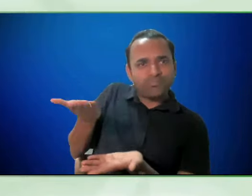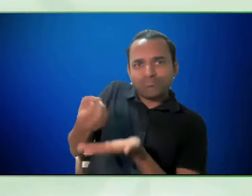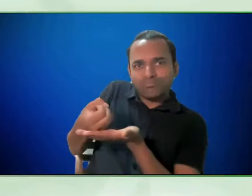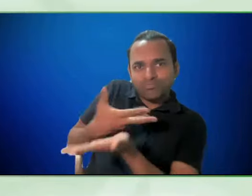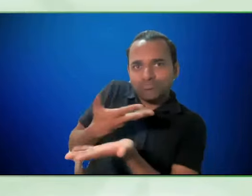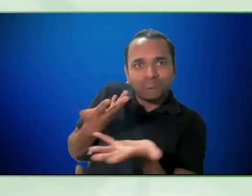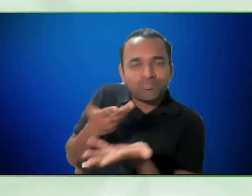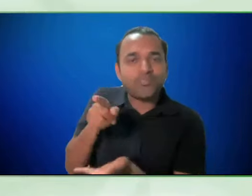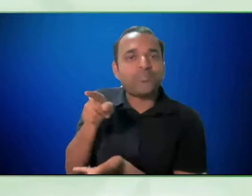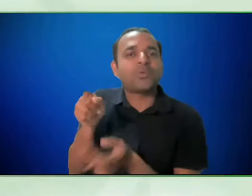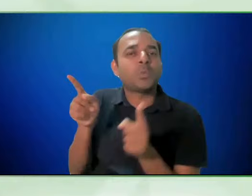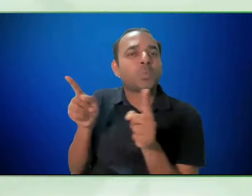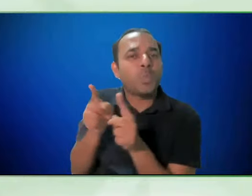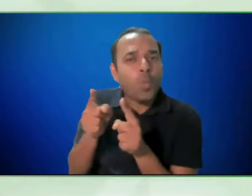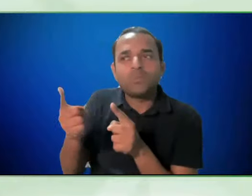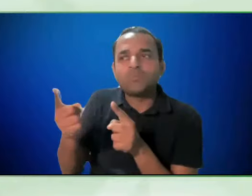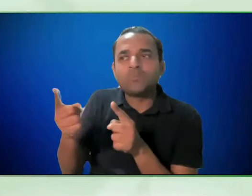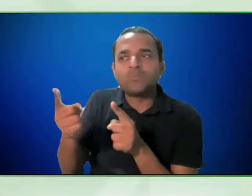manager,